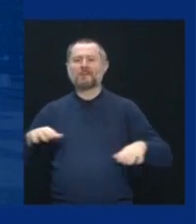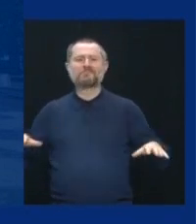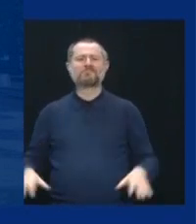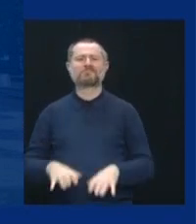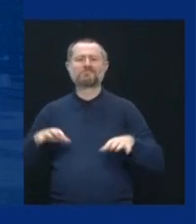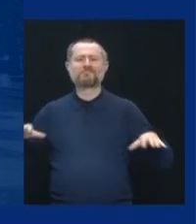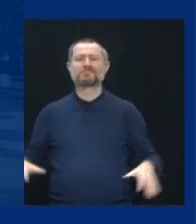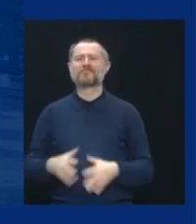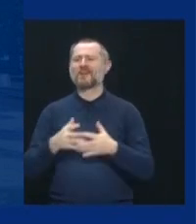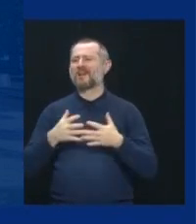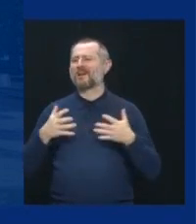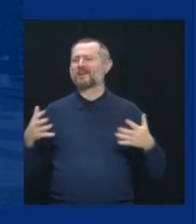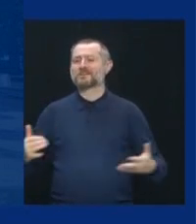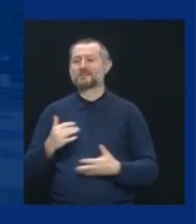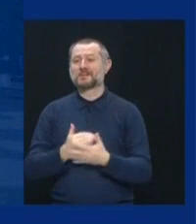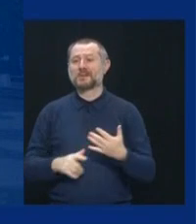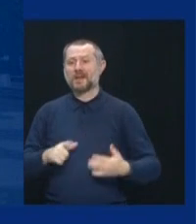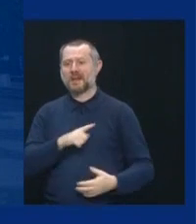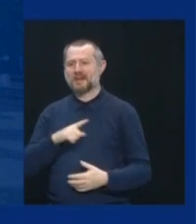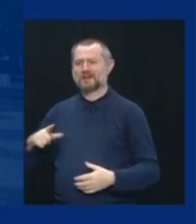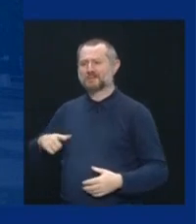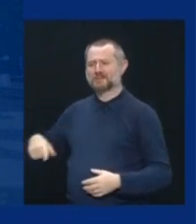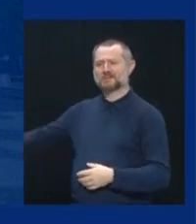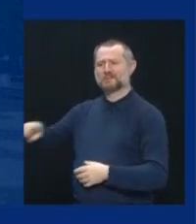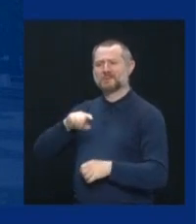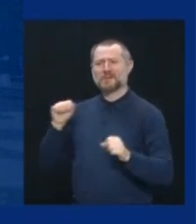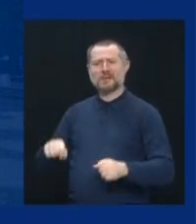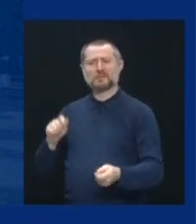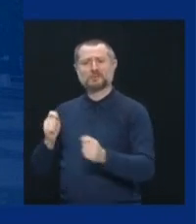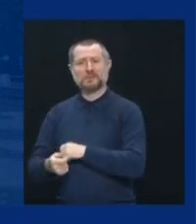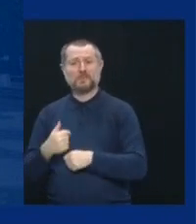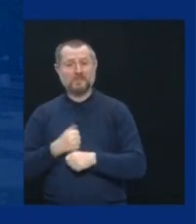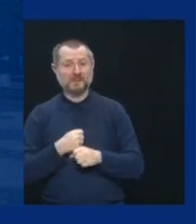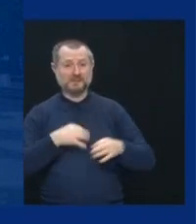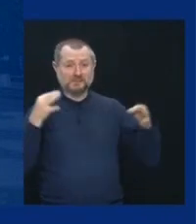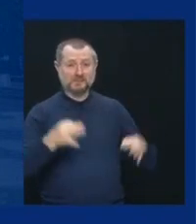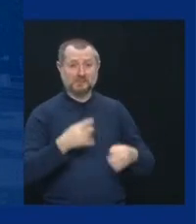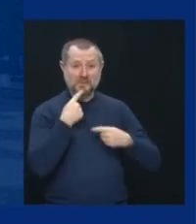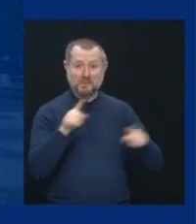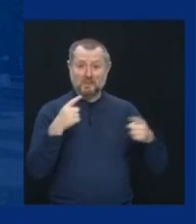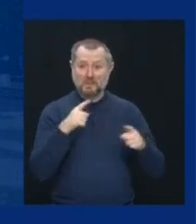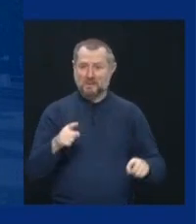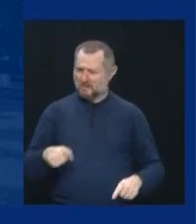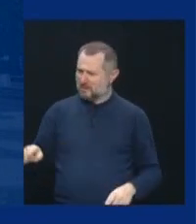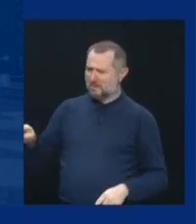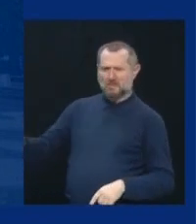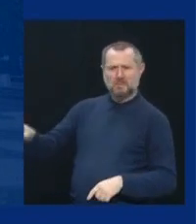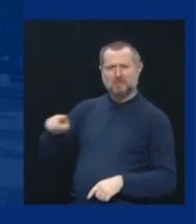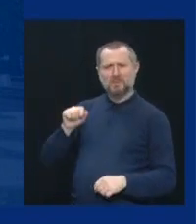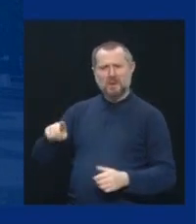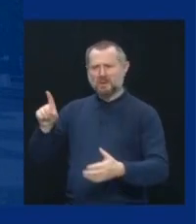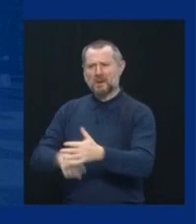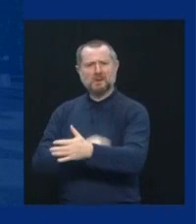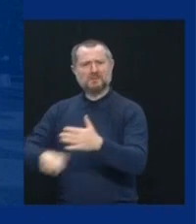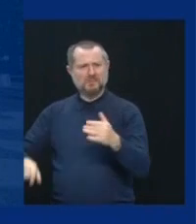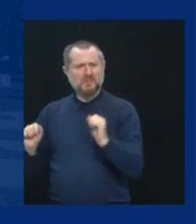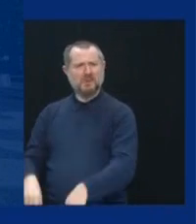The legislature can reverse any action that I take, not even by a bill, just